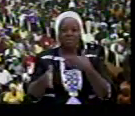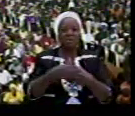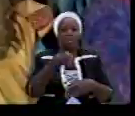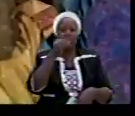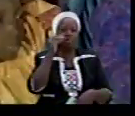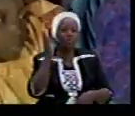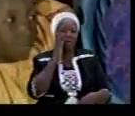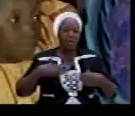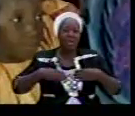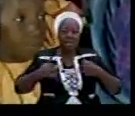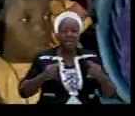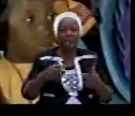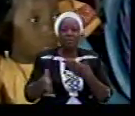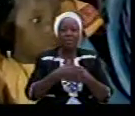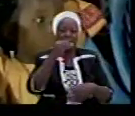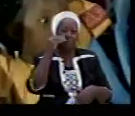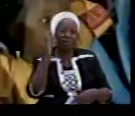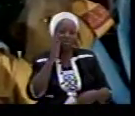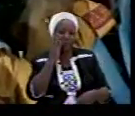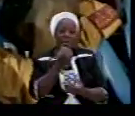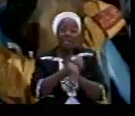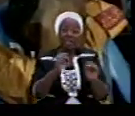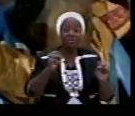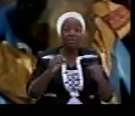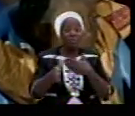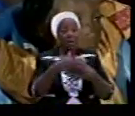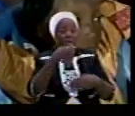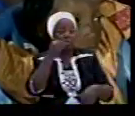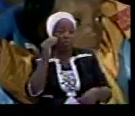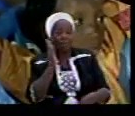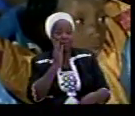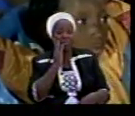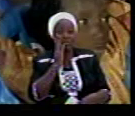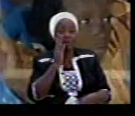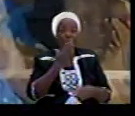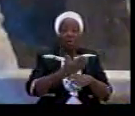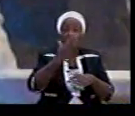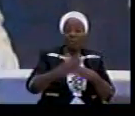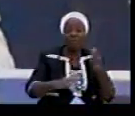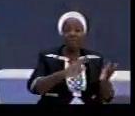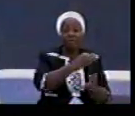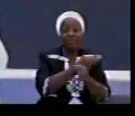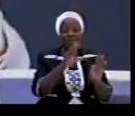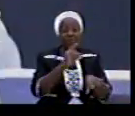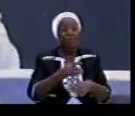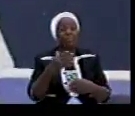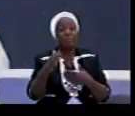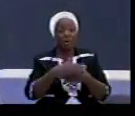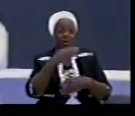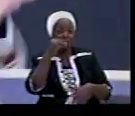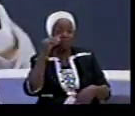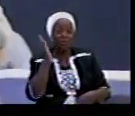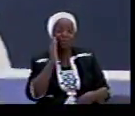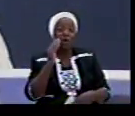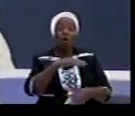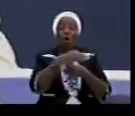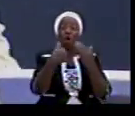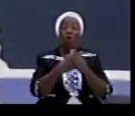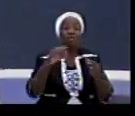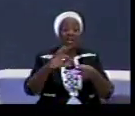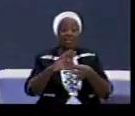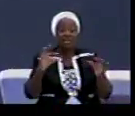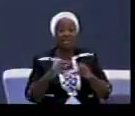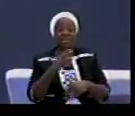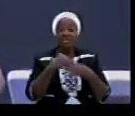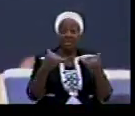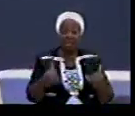back home. Total freedom back home. All the chains snapped and all the chains broken.